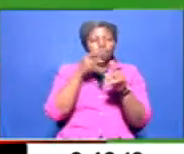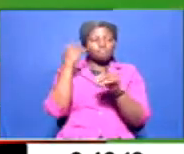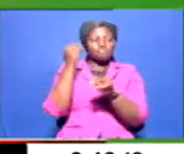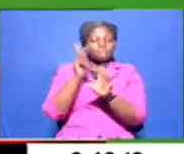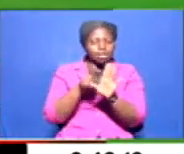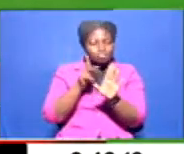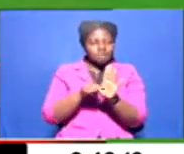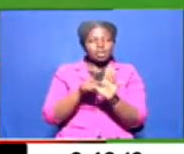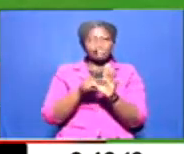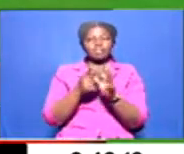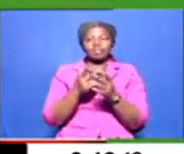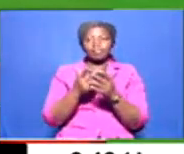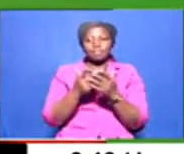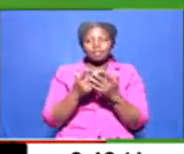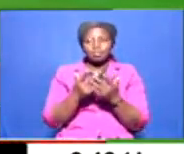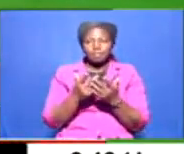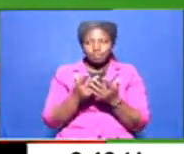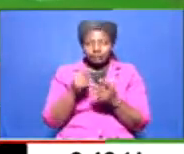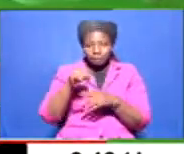the competition.